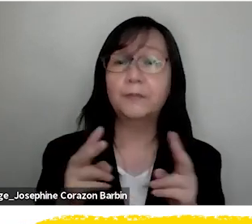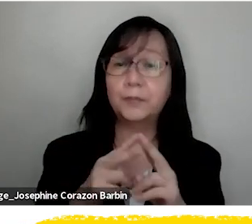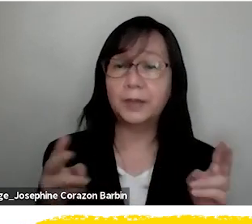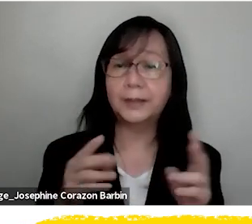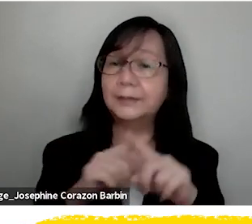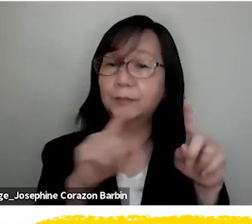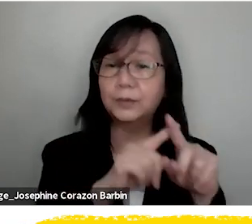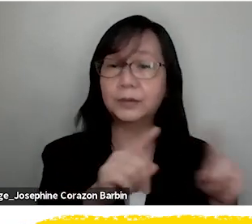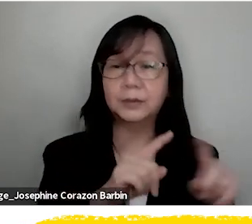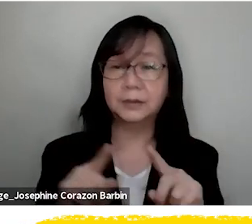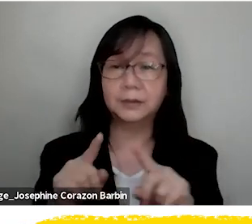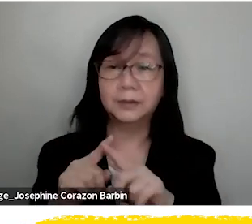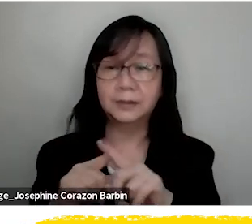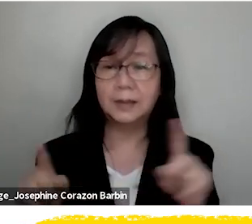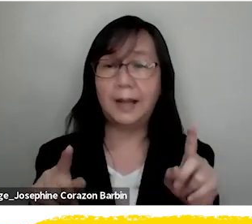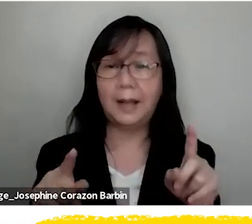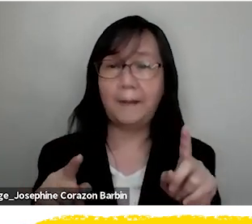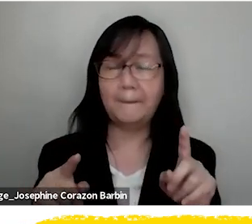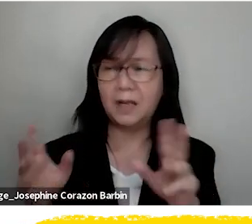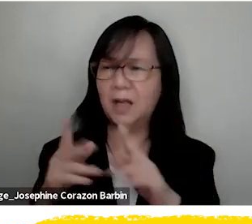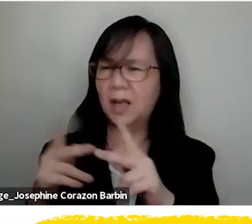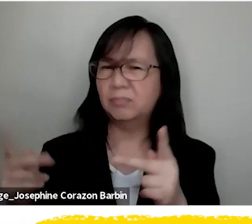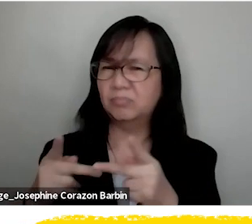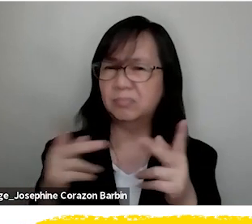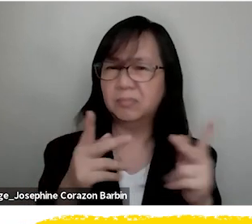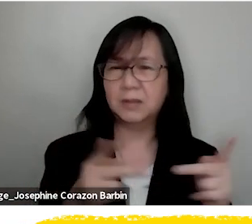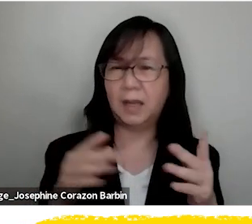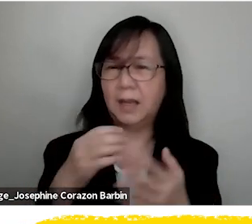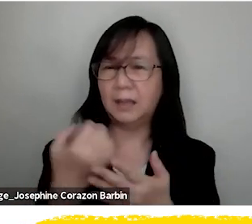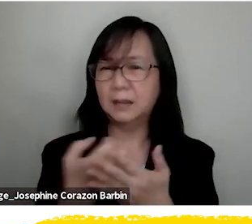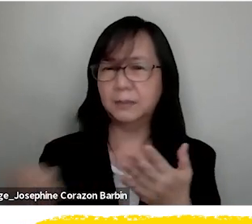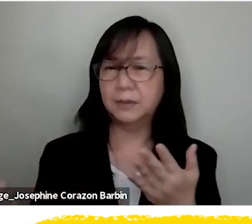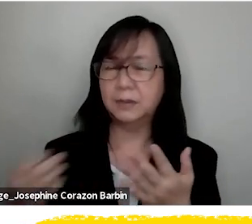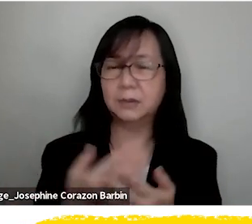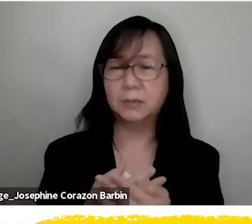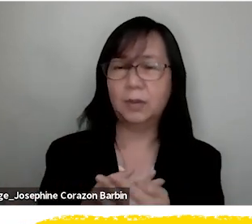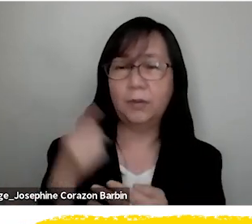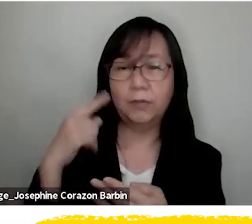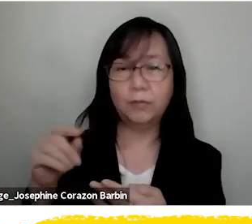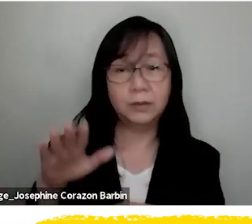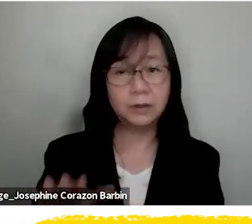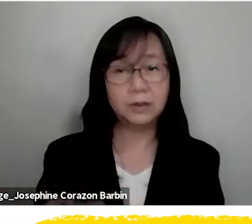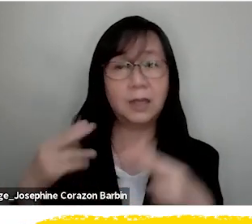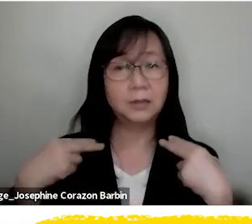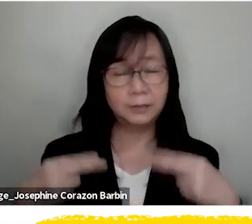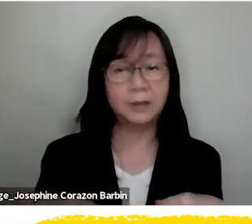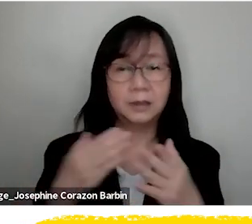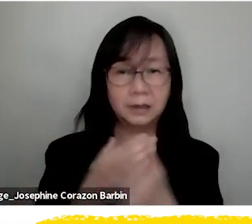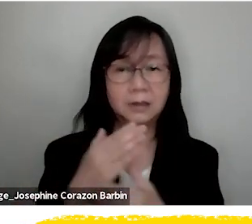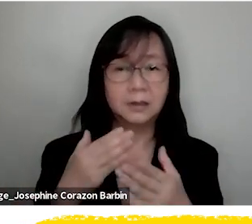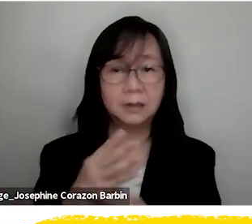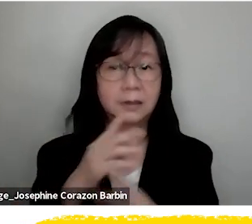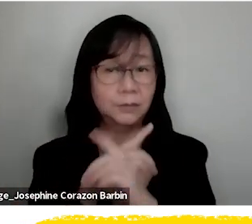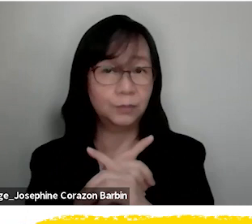different aspects, there are very different elements for child human rights defenders in comparison